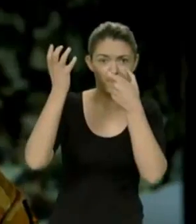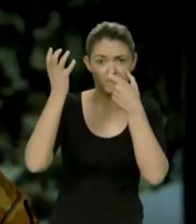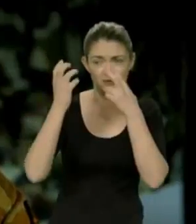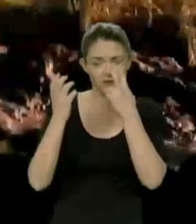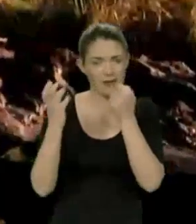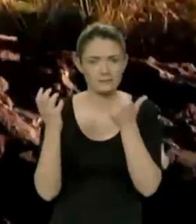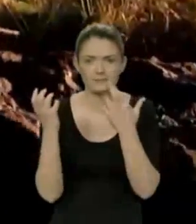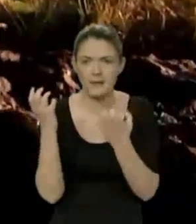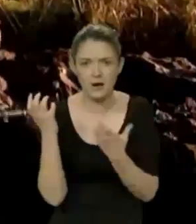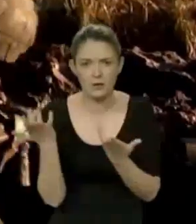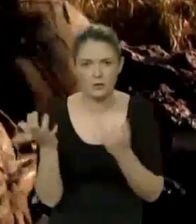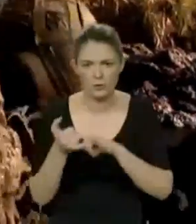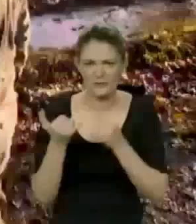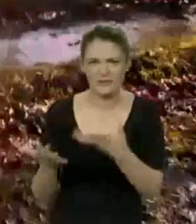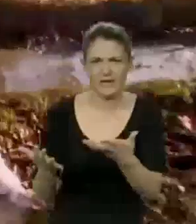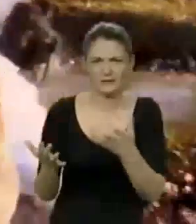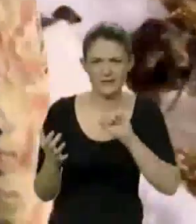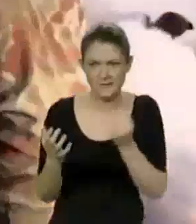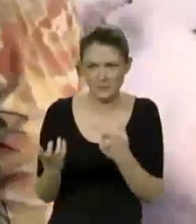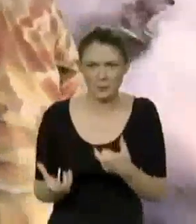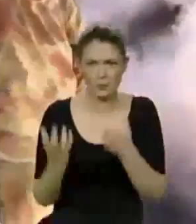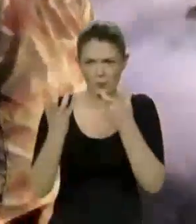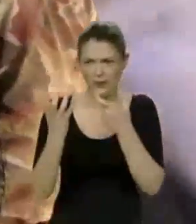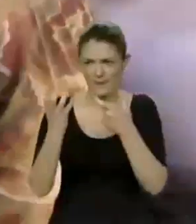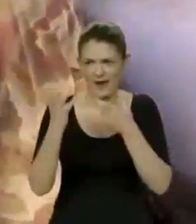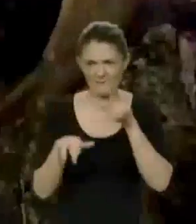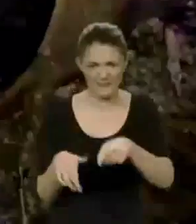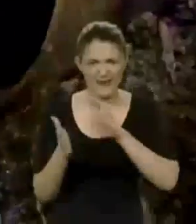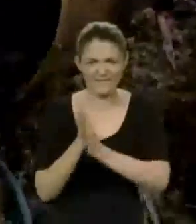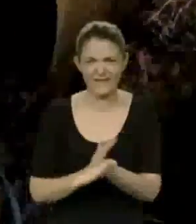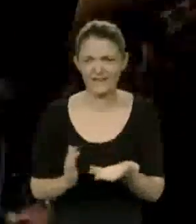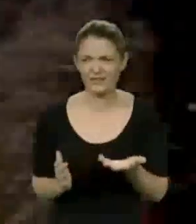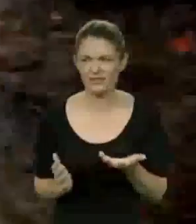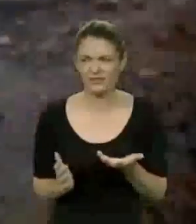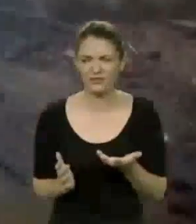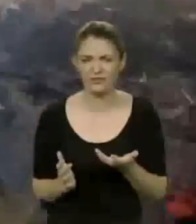it's a nightmare. Who's that? Get your weapon out of the field! Come